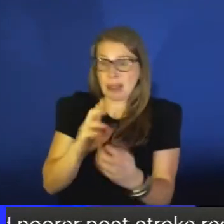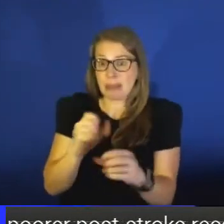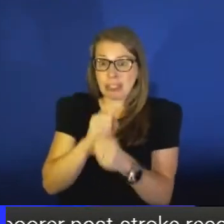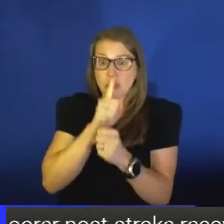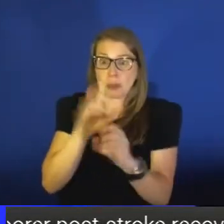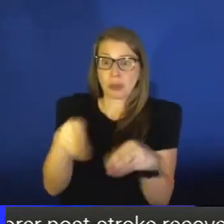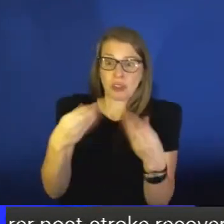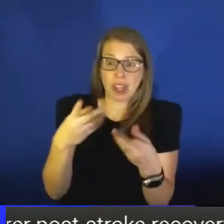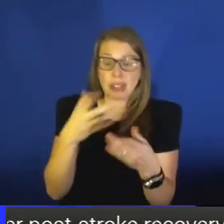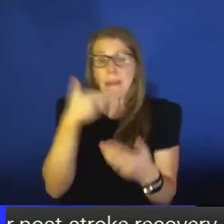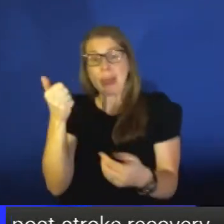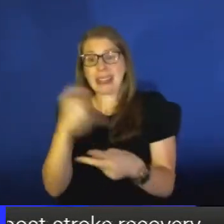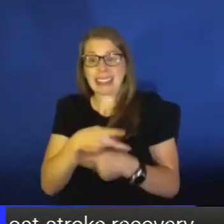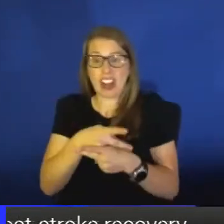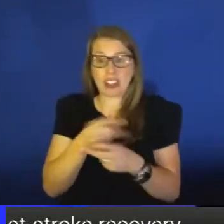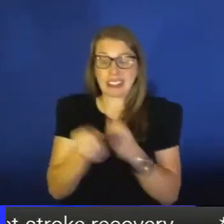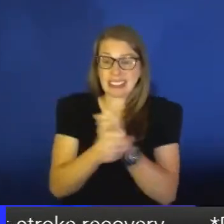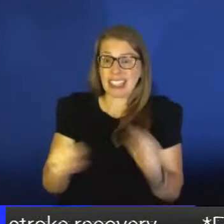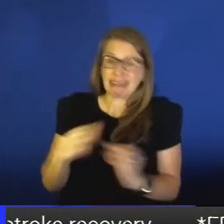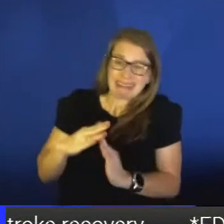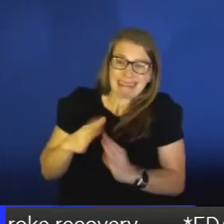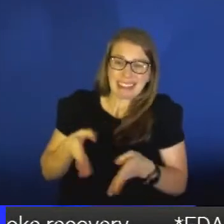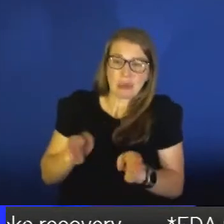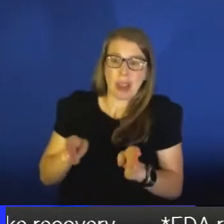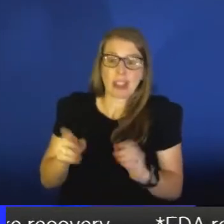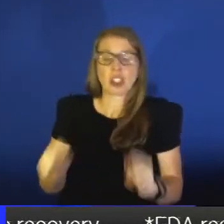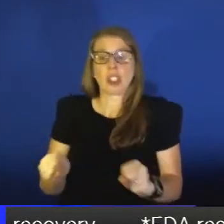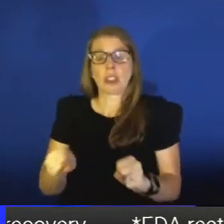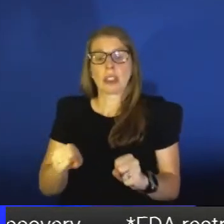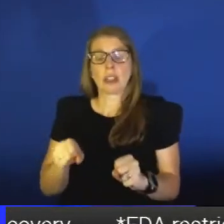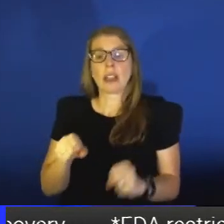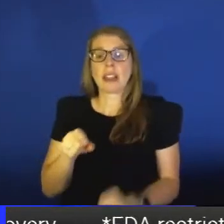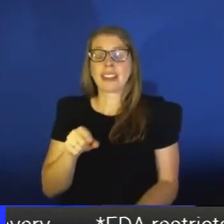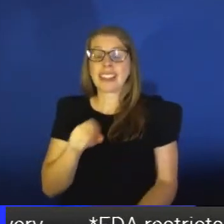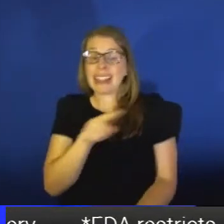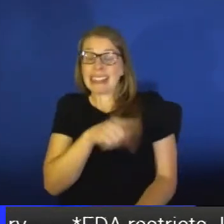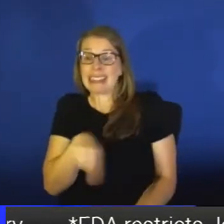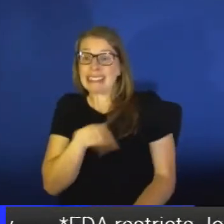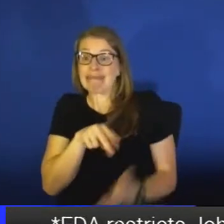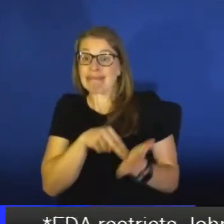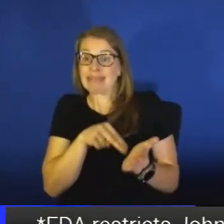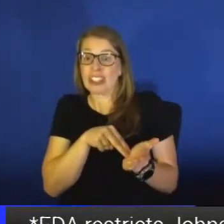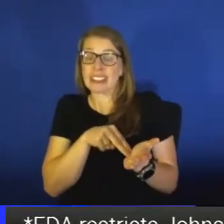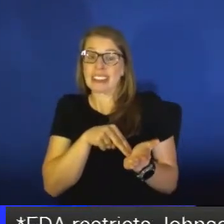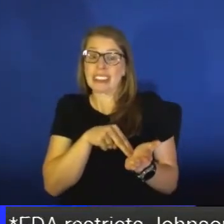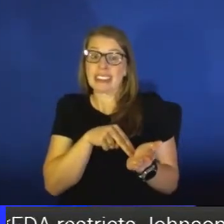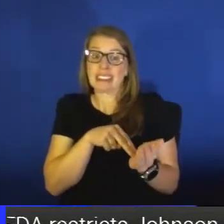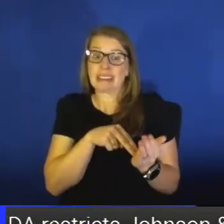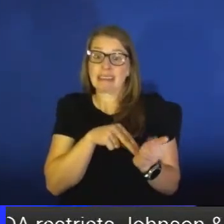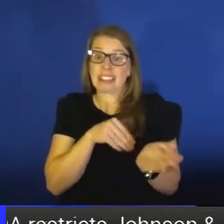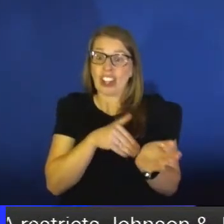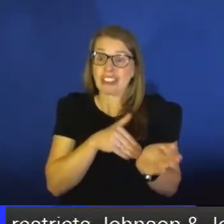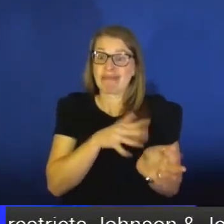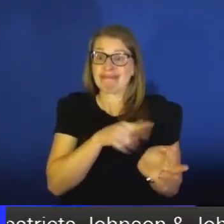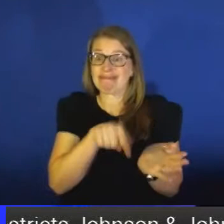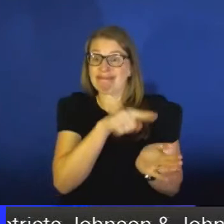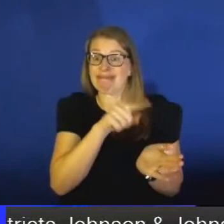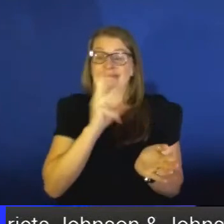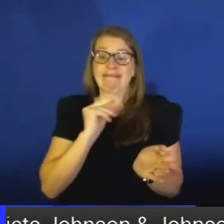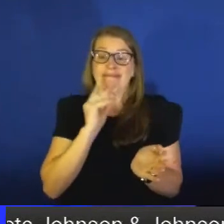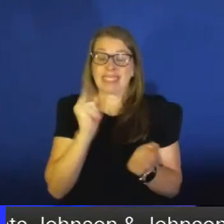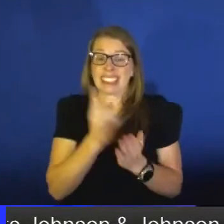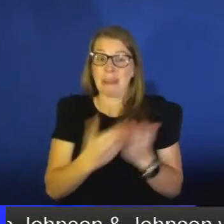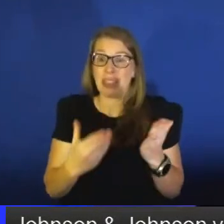care in the safest way possible. They experienced something that no one else has experienced. And I think you add